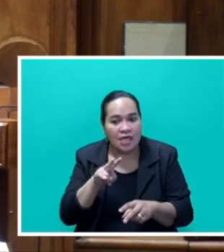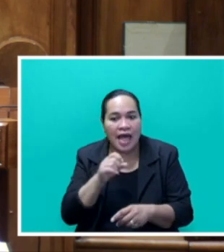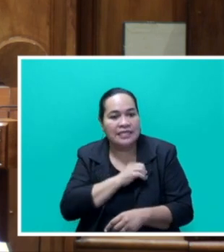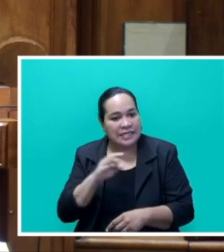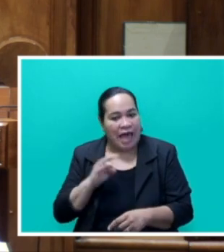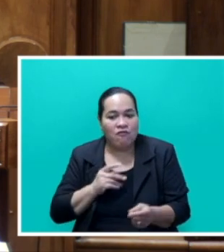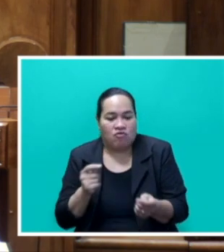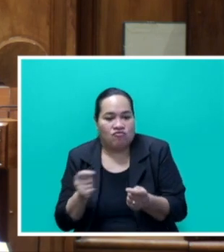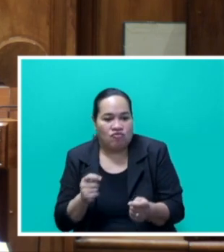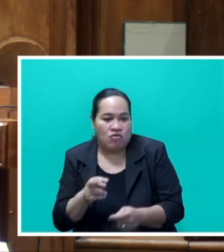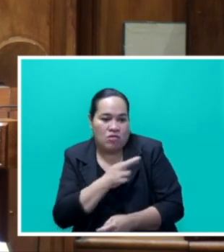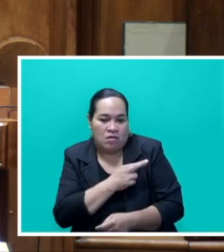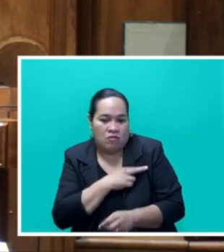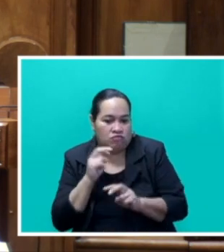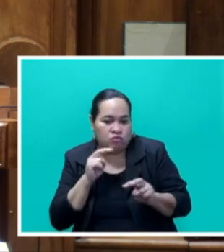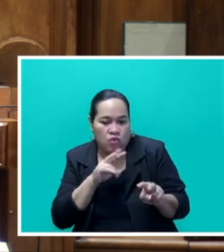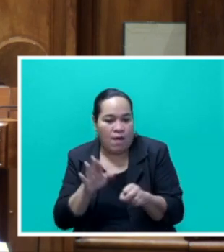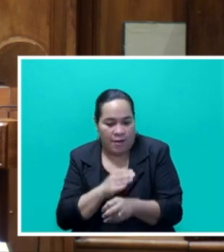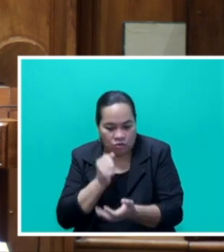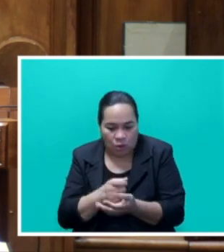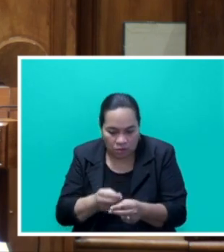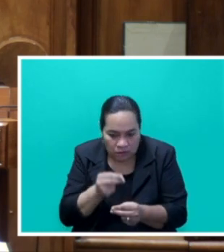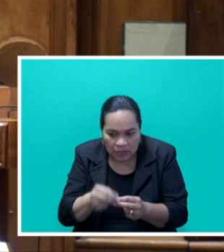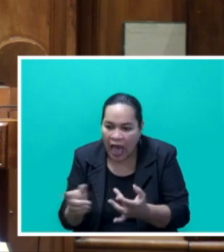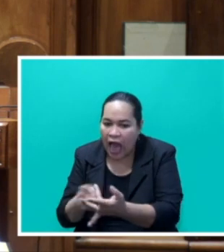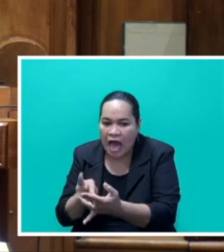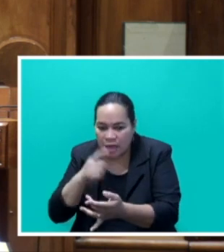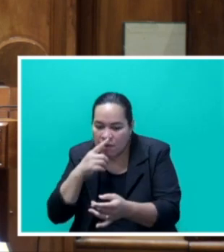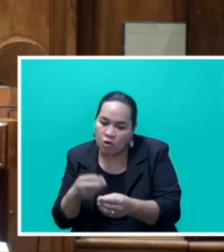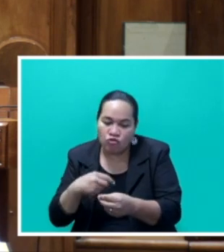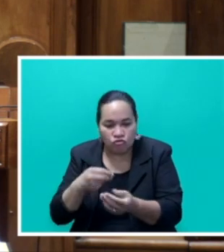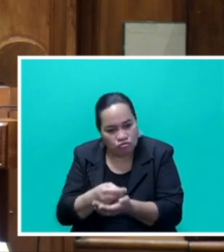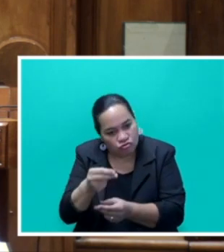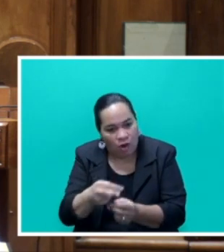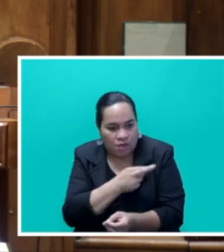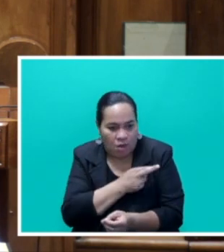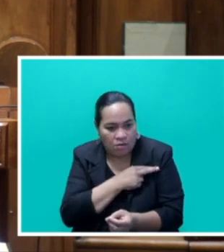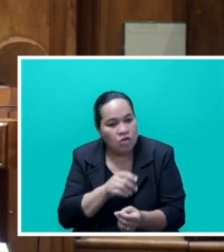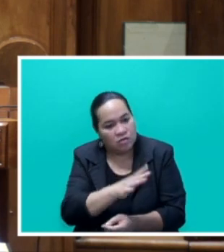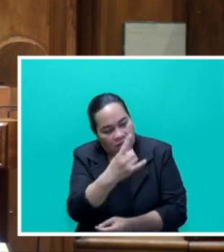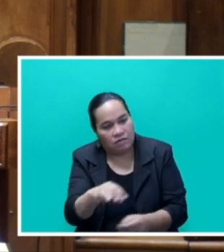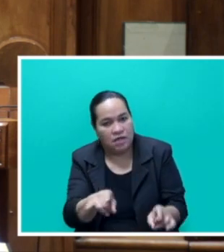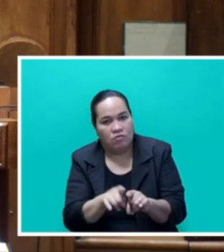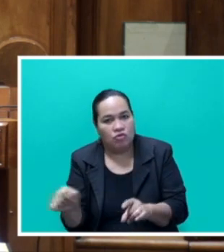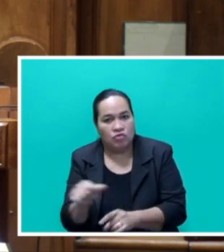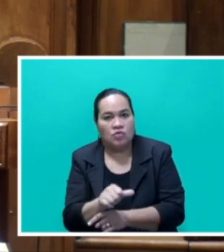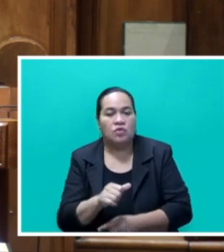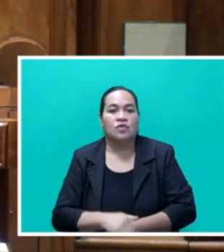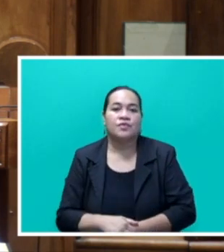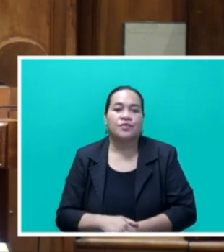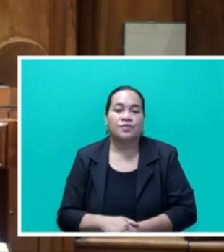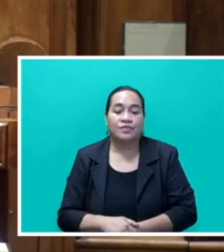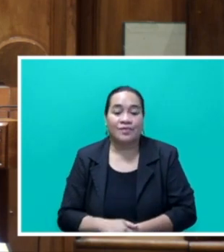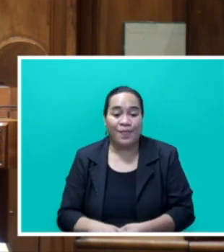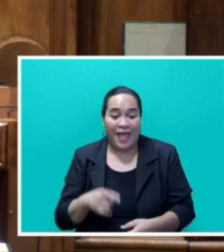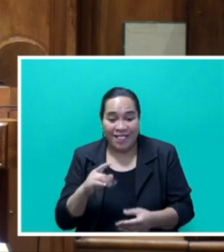the program and the many Fijians who are contributing their fair share to greening Fiji. So the